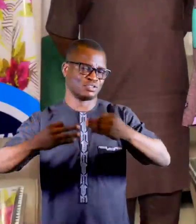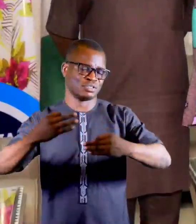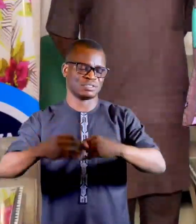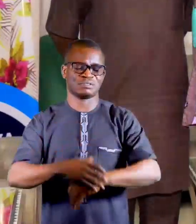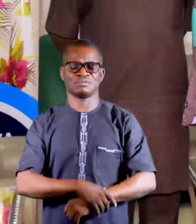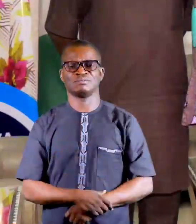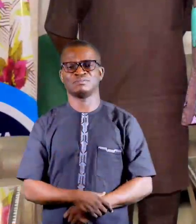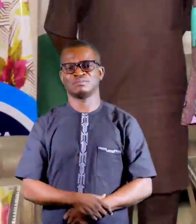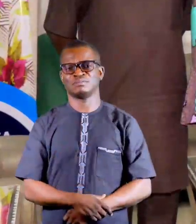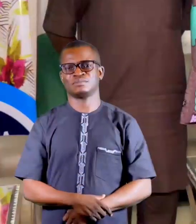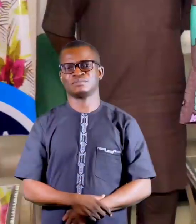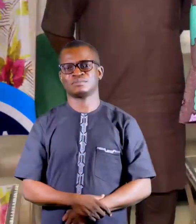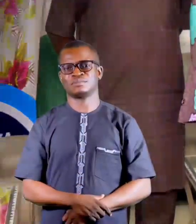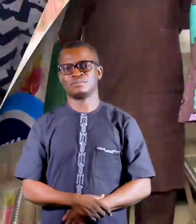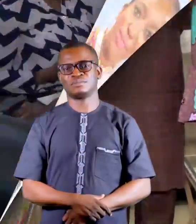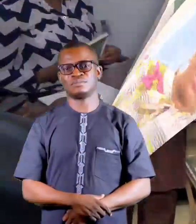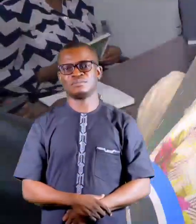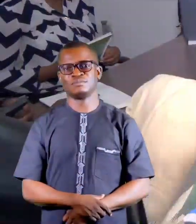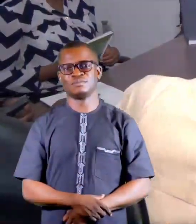to justice.